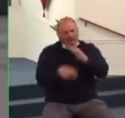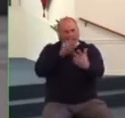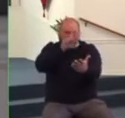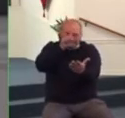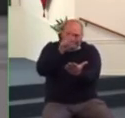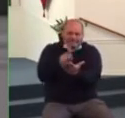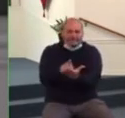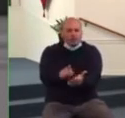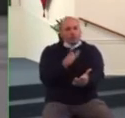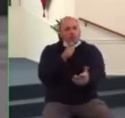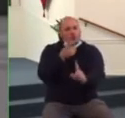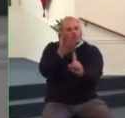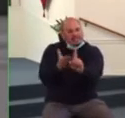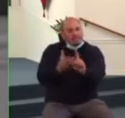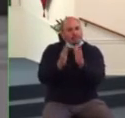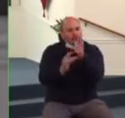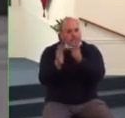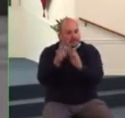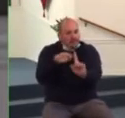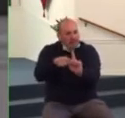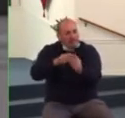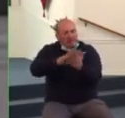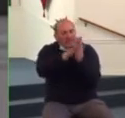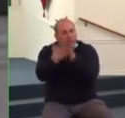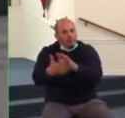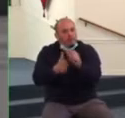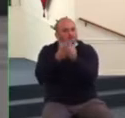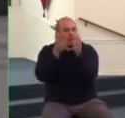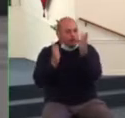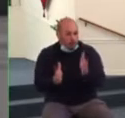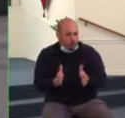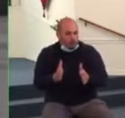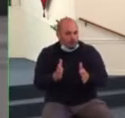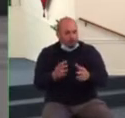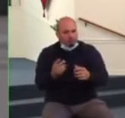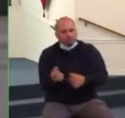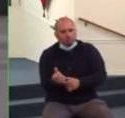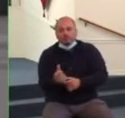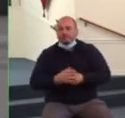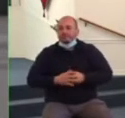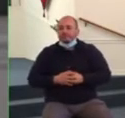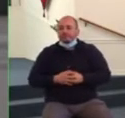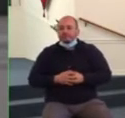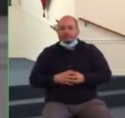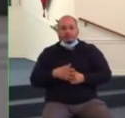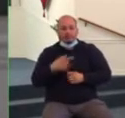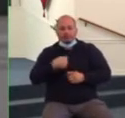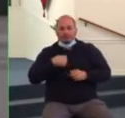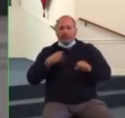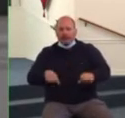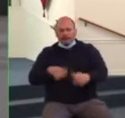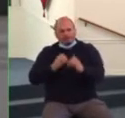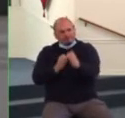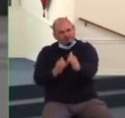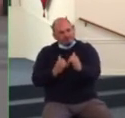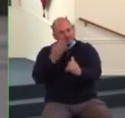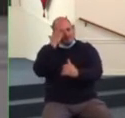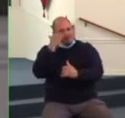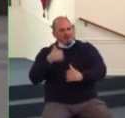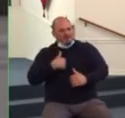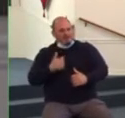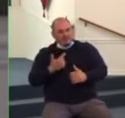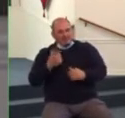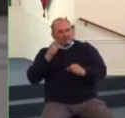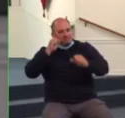is, and he became a follower of Jesus. I can relate to his story because I, too, am amazed and